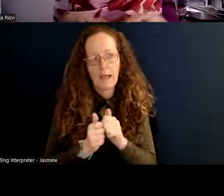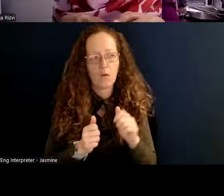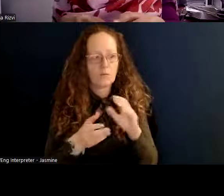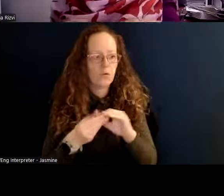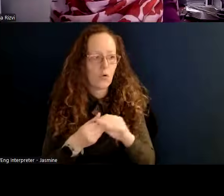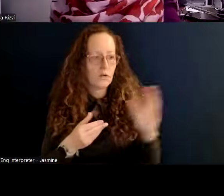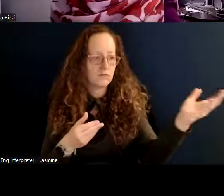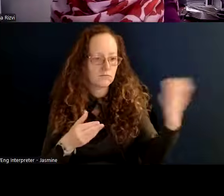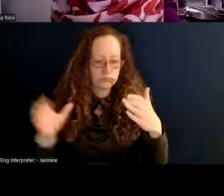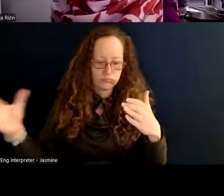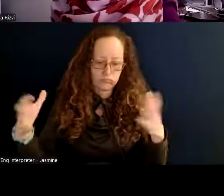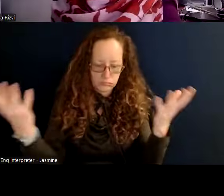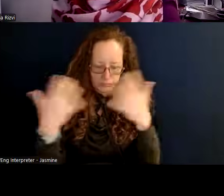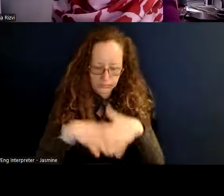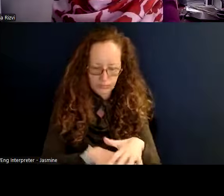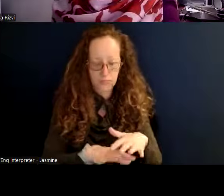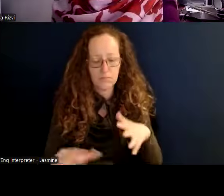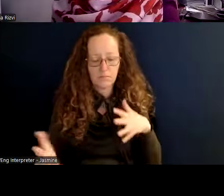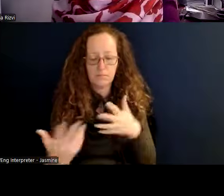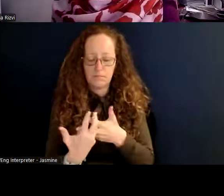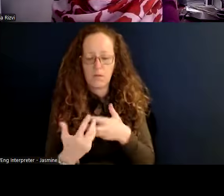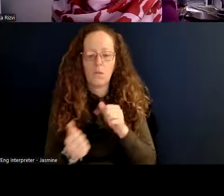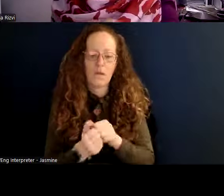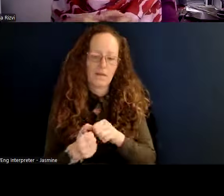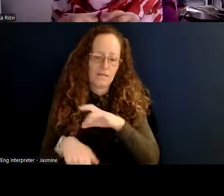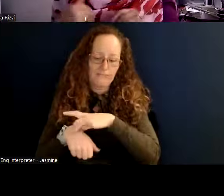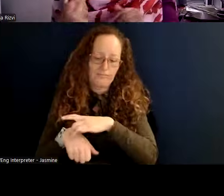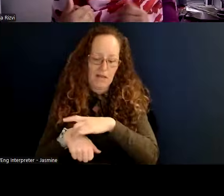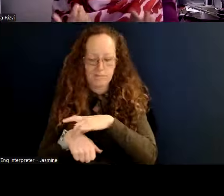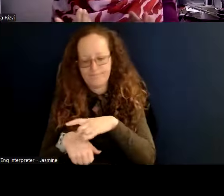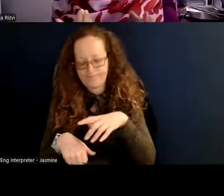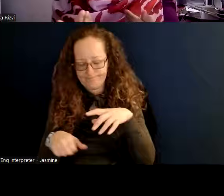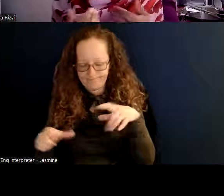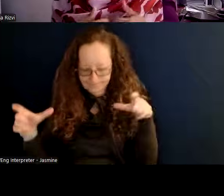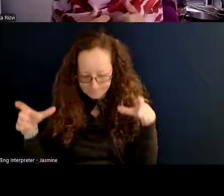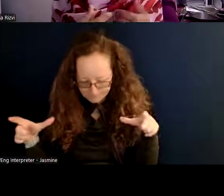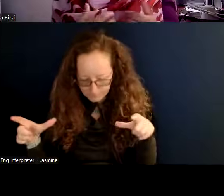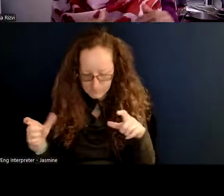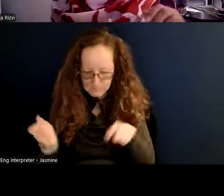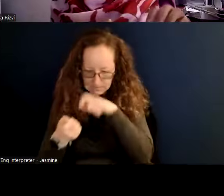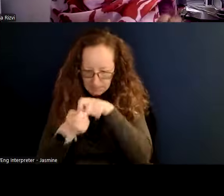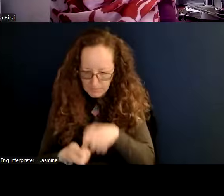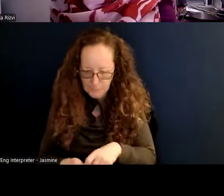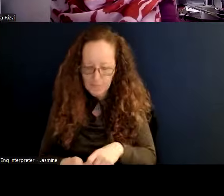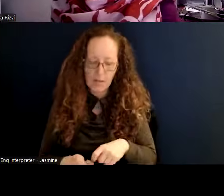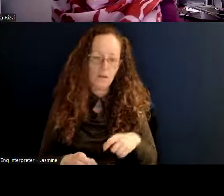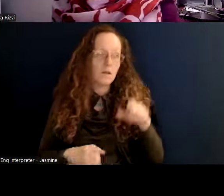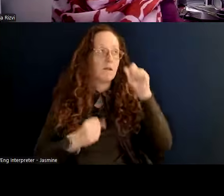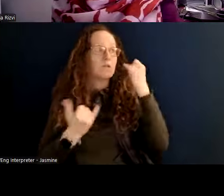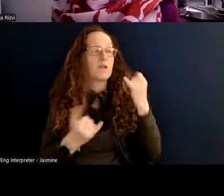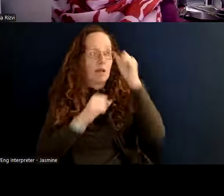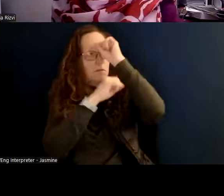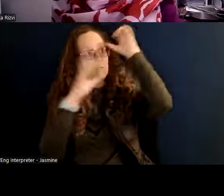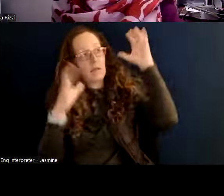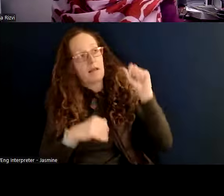with geospatial specificity. So we've turned to visualize care through deep mapping. And through the work of early